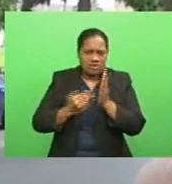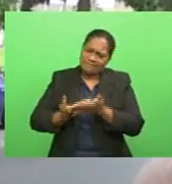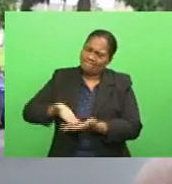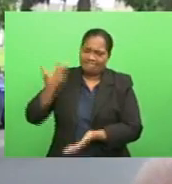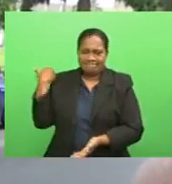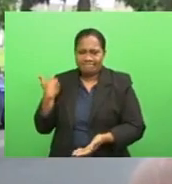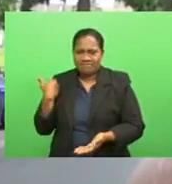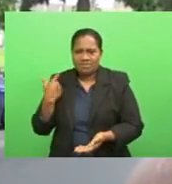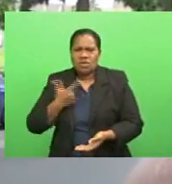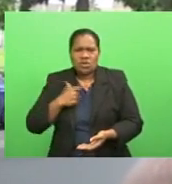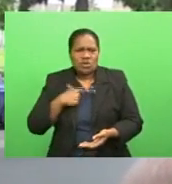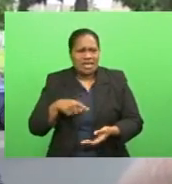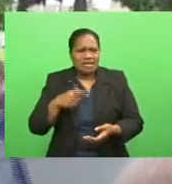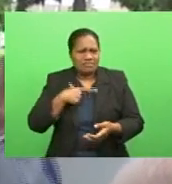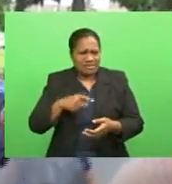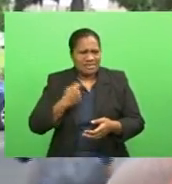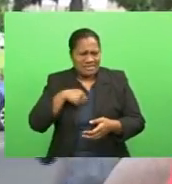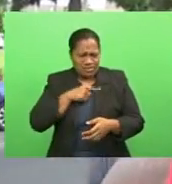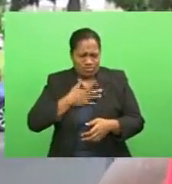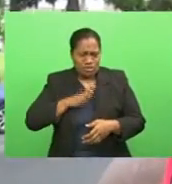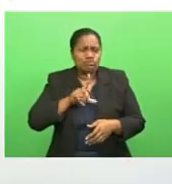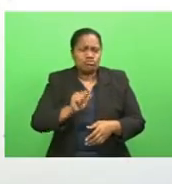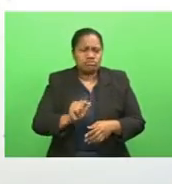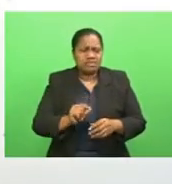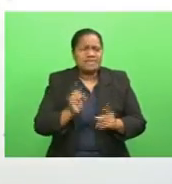lot of important things.